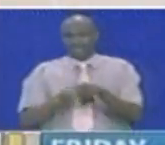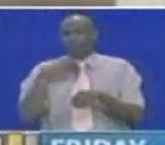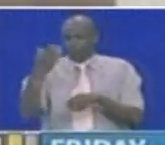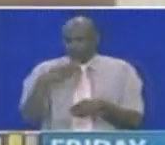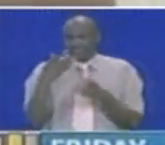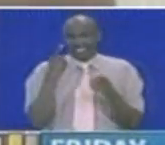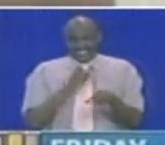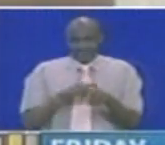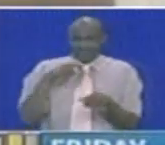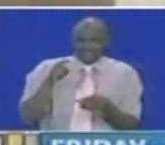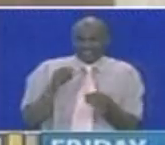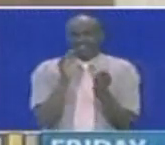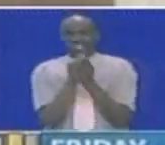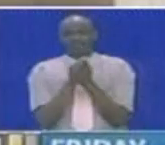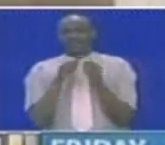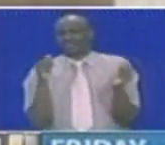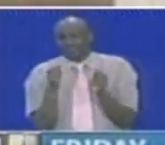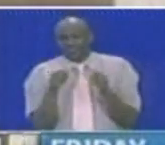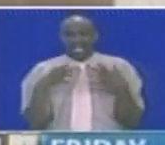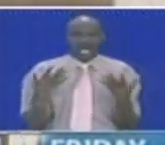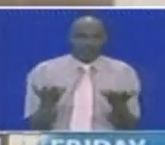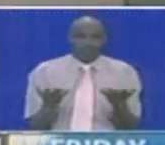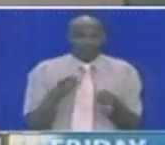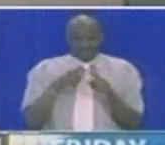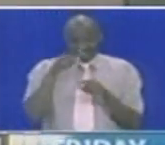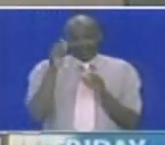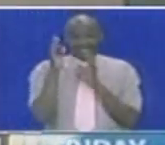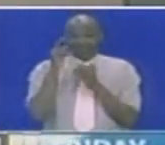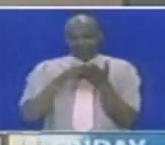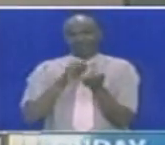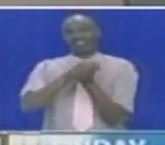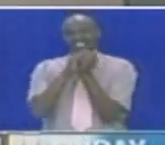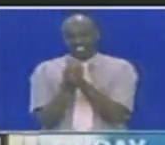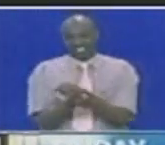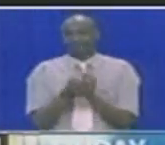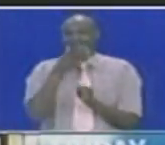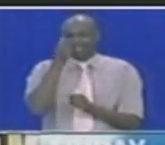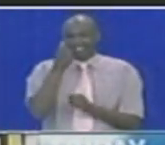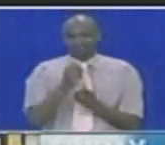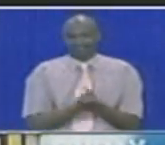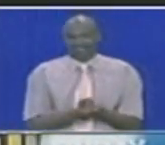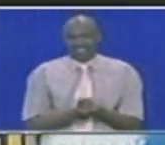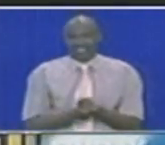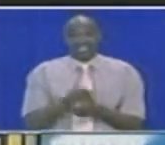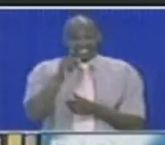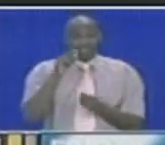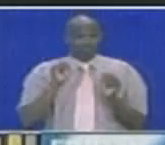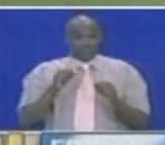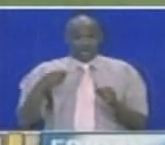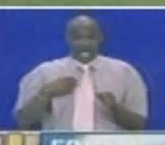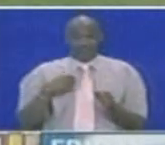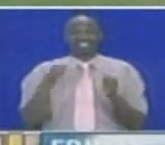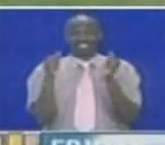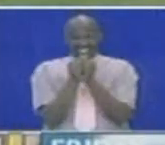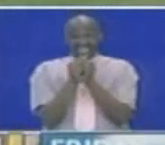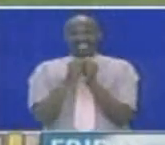as they lack storage and preservation facilities. Now they expect the tide to turn for the better. We